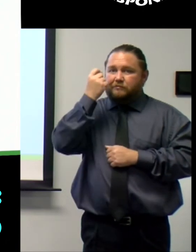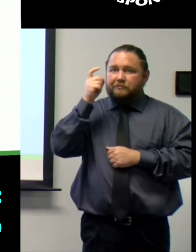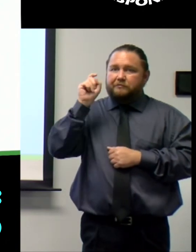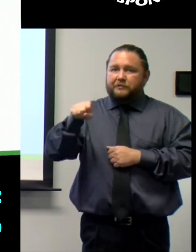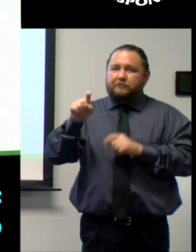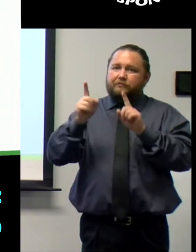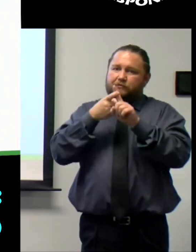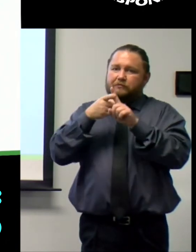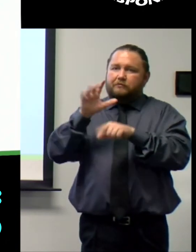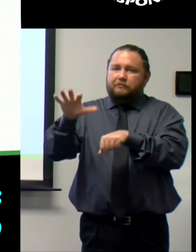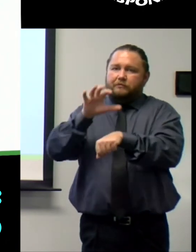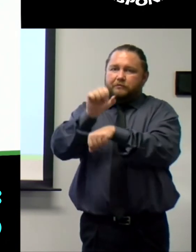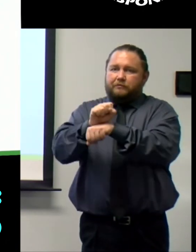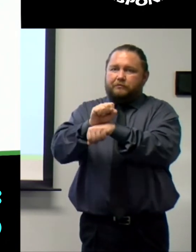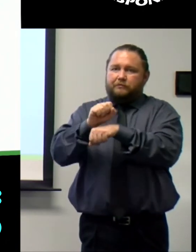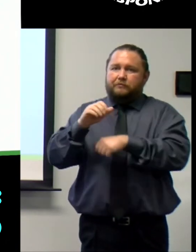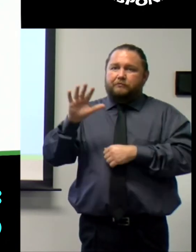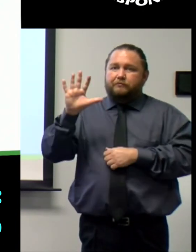call